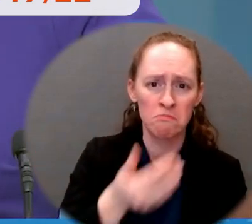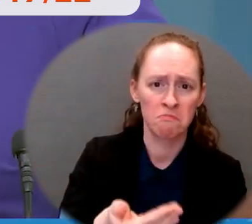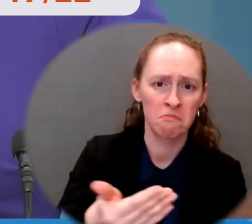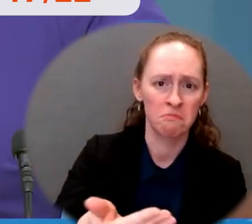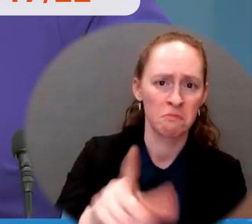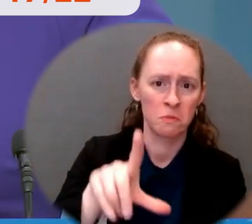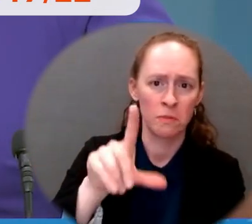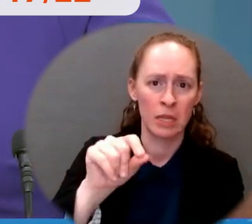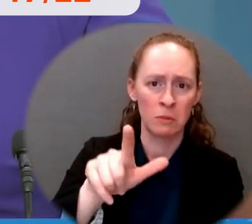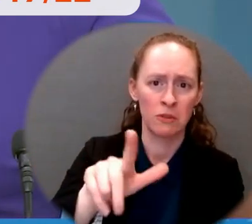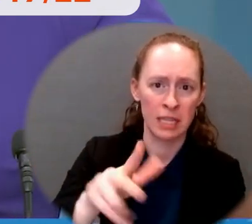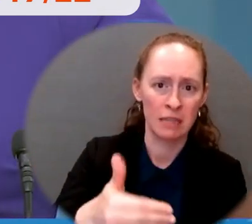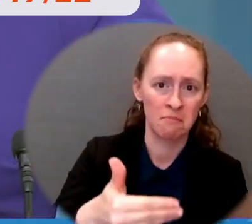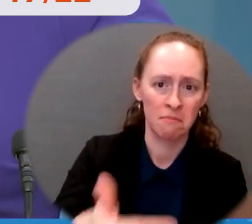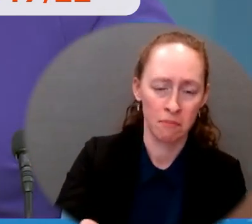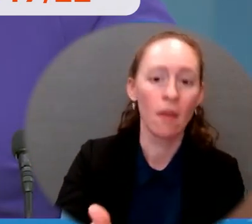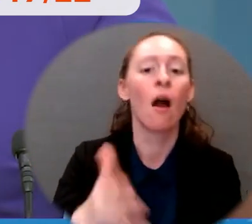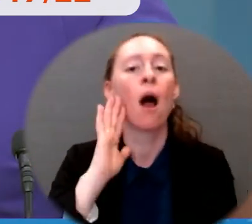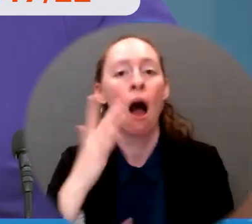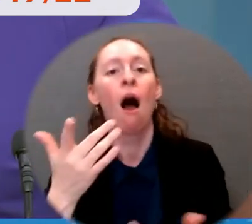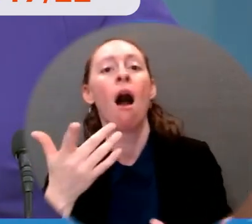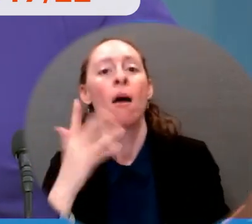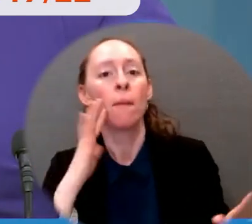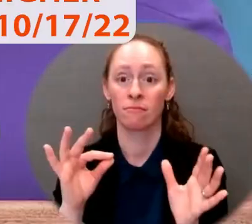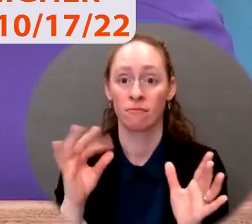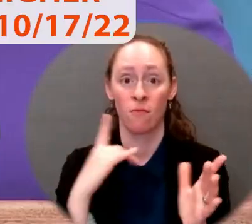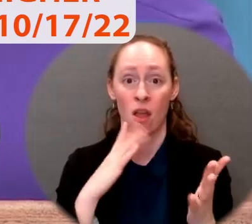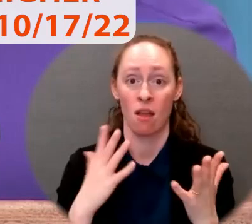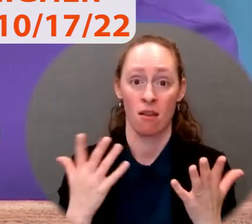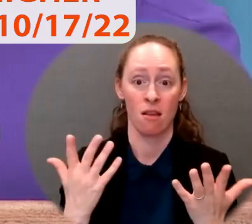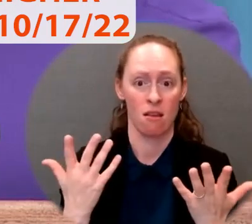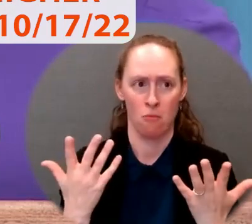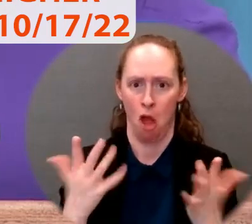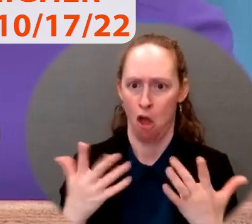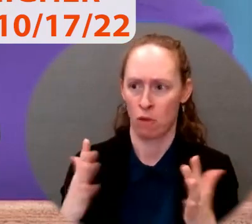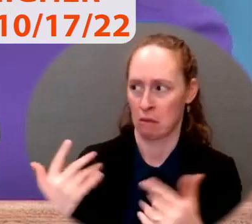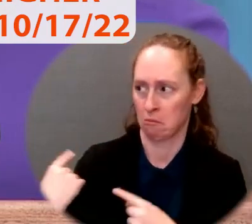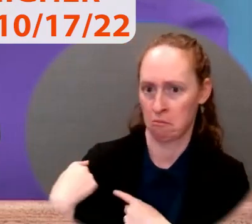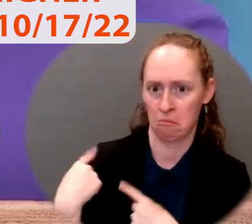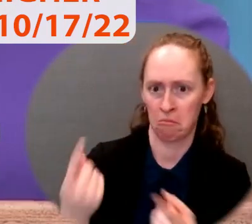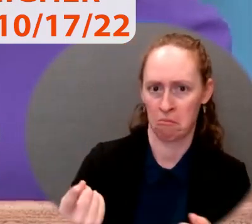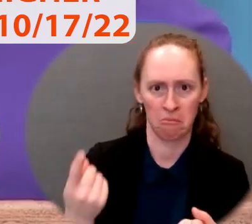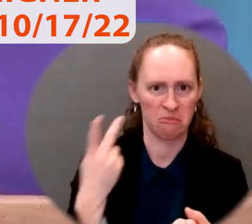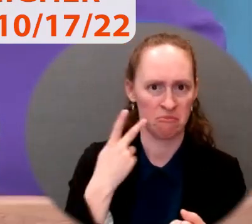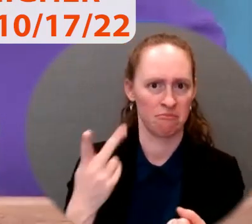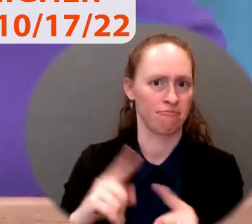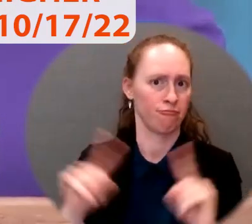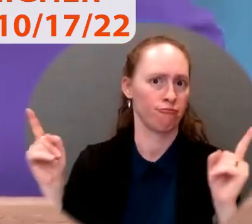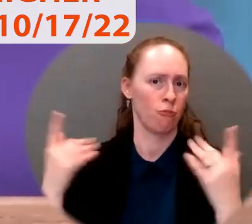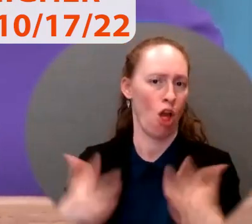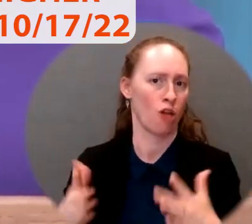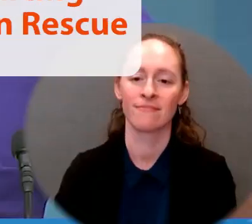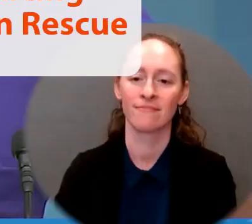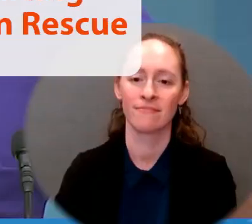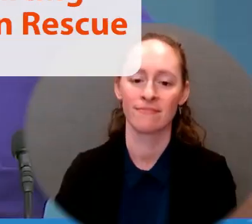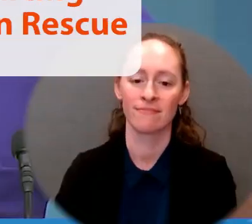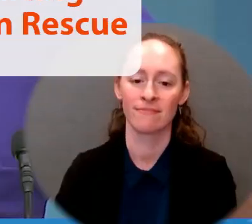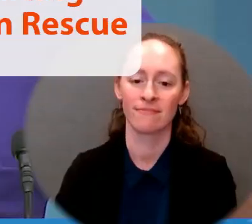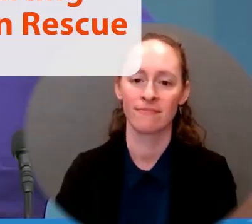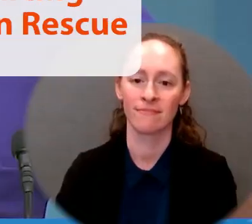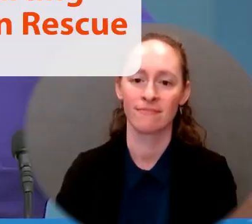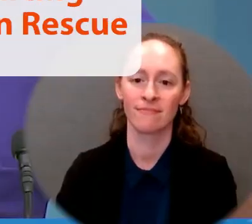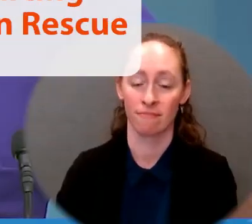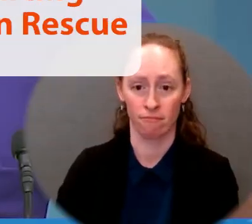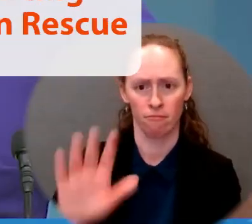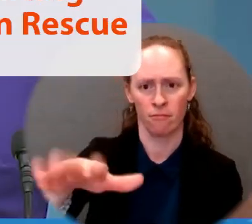some of the pieces of that. When you think about an energy cost, when you think that's why he's worked so hard to get those gas prices down. But look,